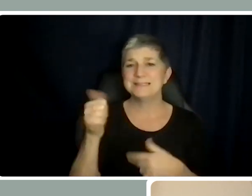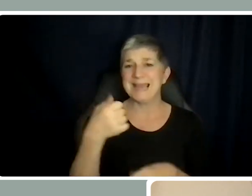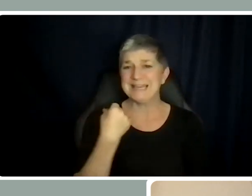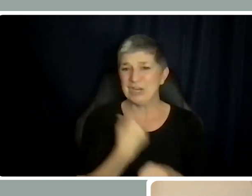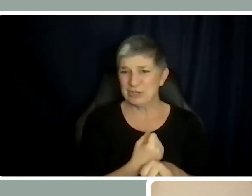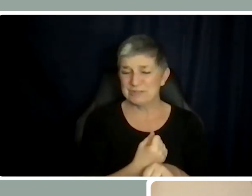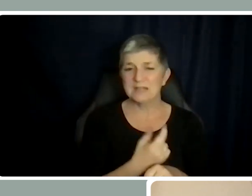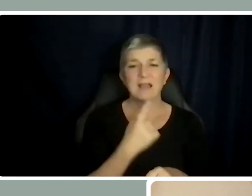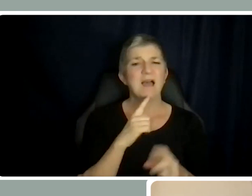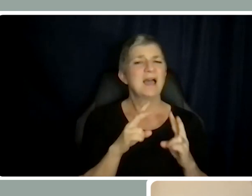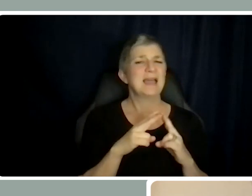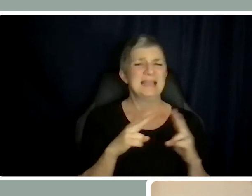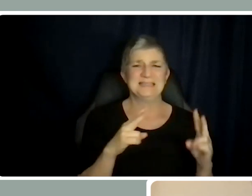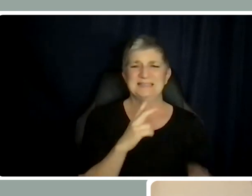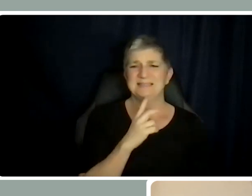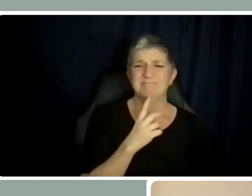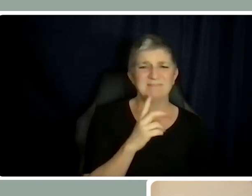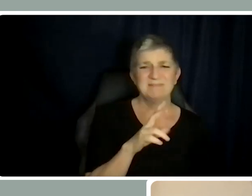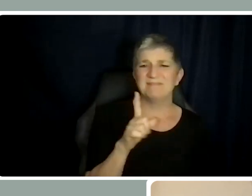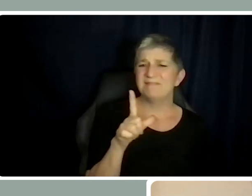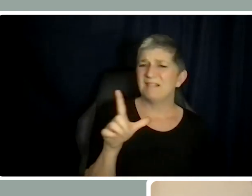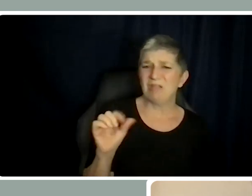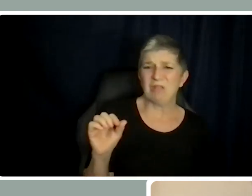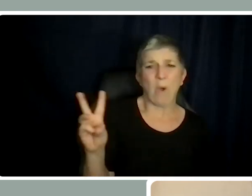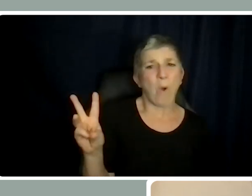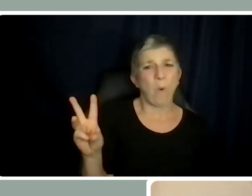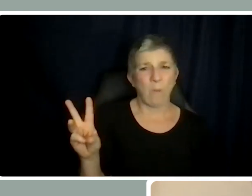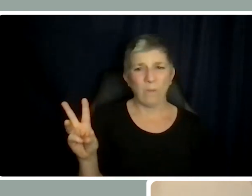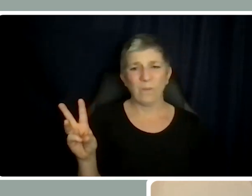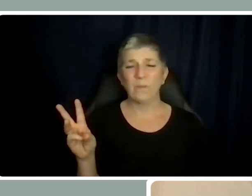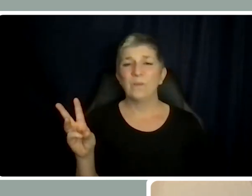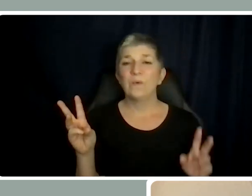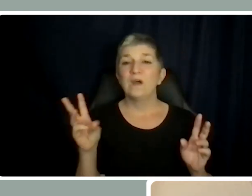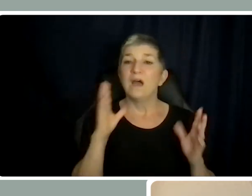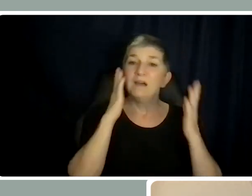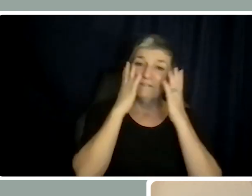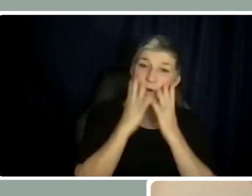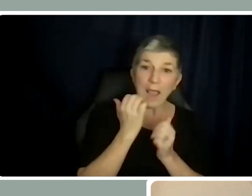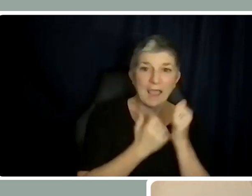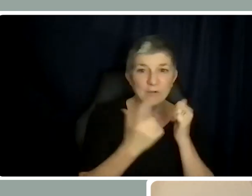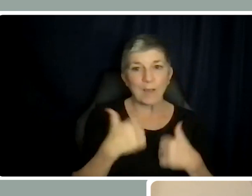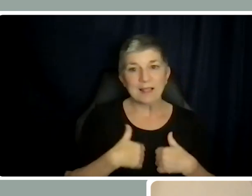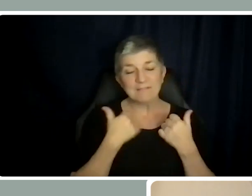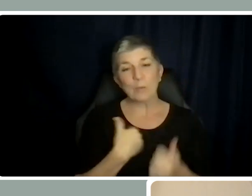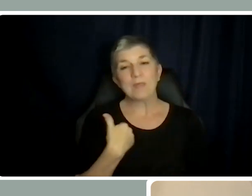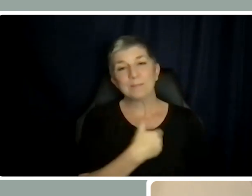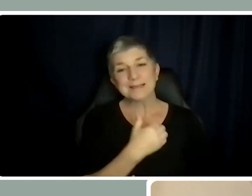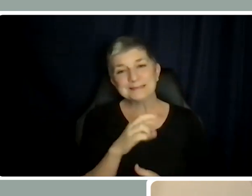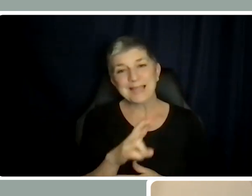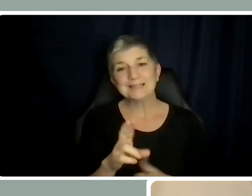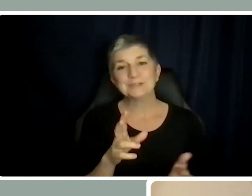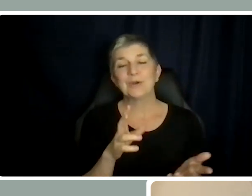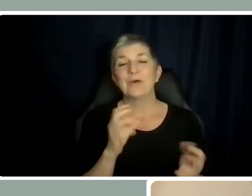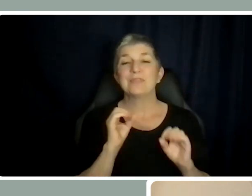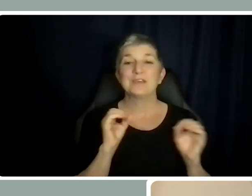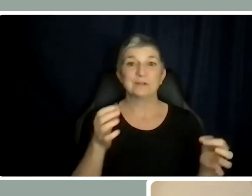in the very low single digits. So, unfortunately, as everybody living with breast cancer knows, there's no